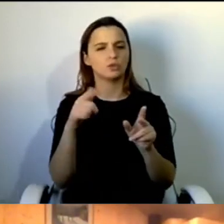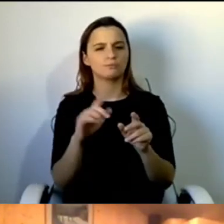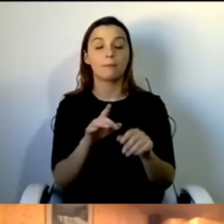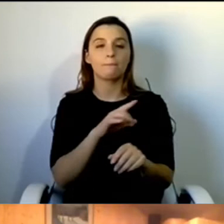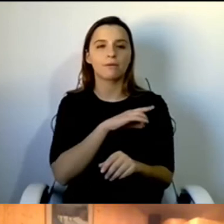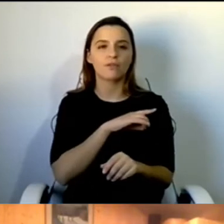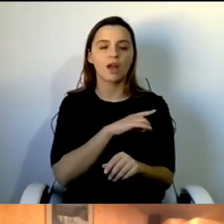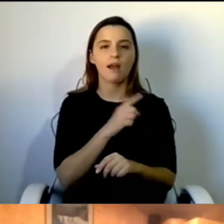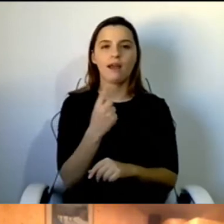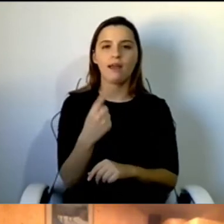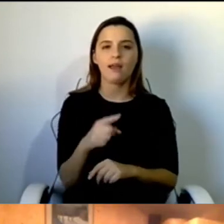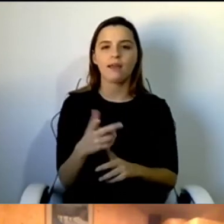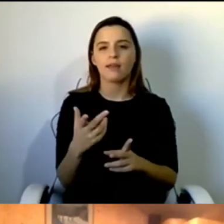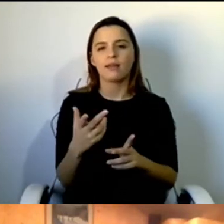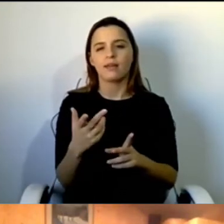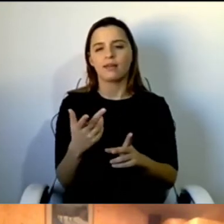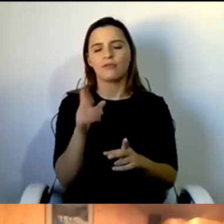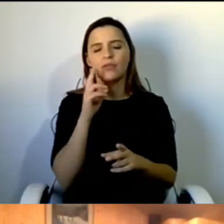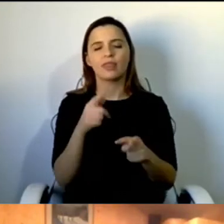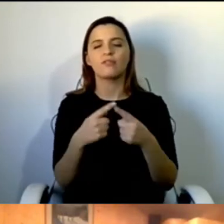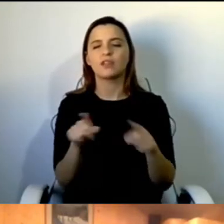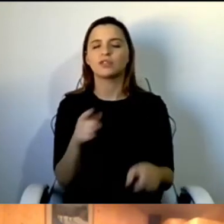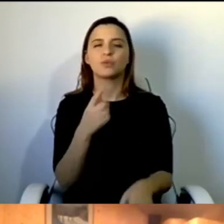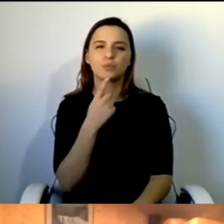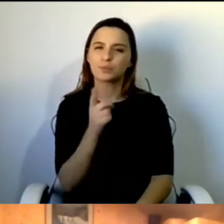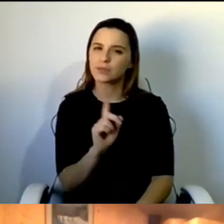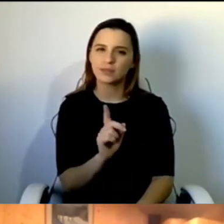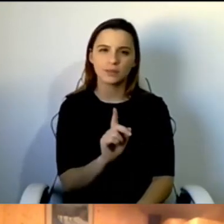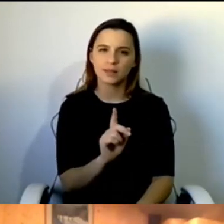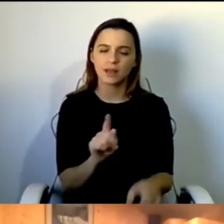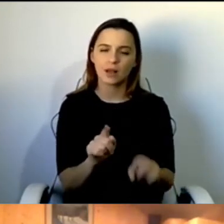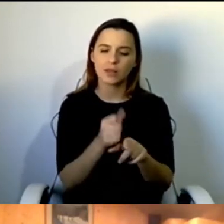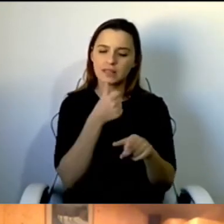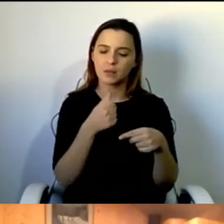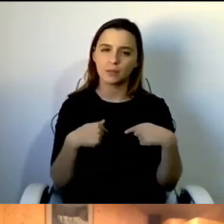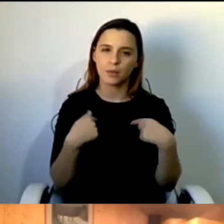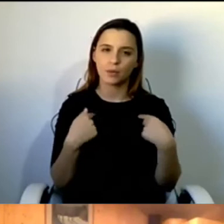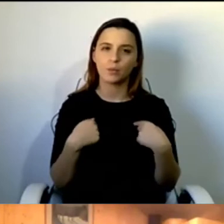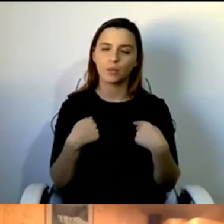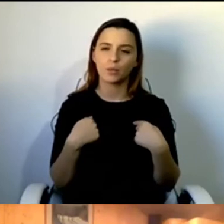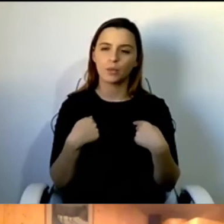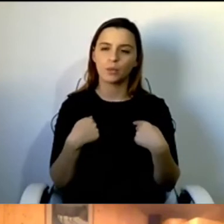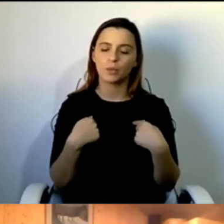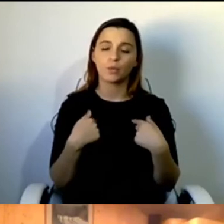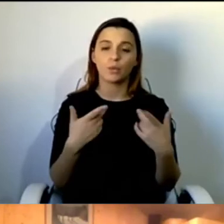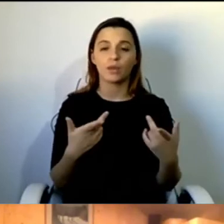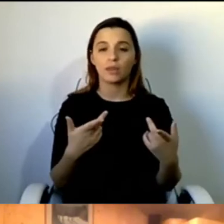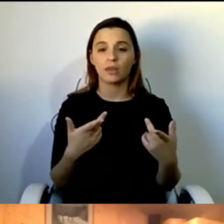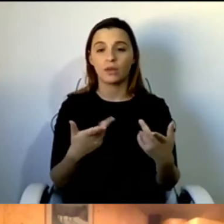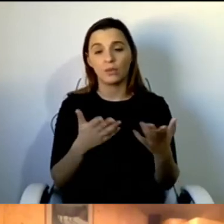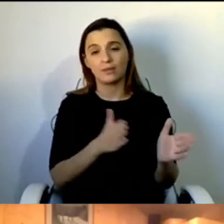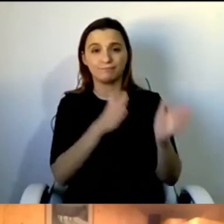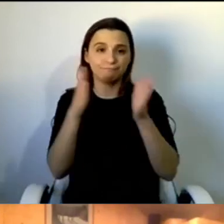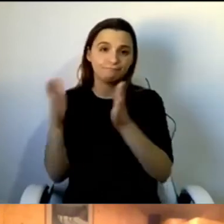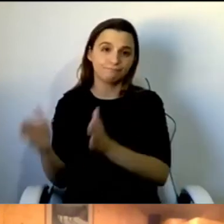between privatization and self-determination, you still couldn't get it. And then up came this parliamentary